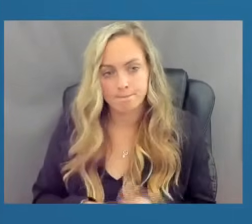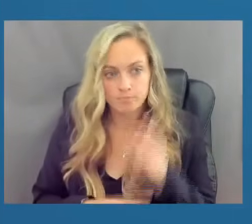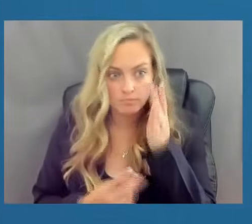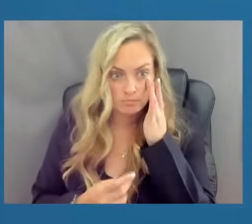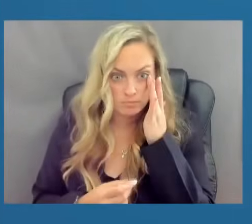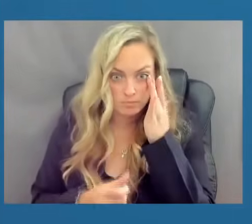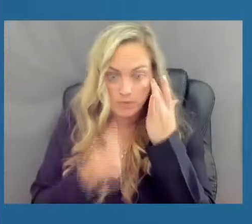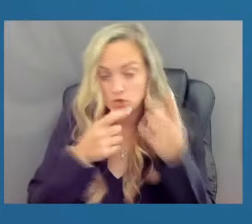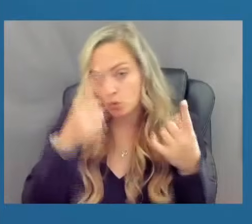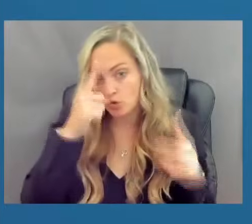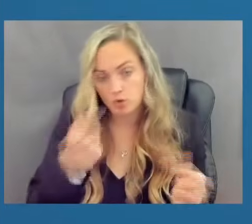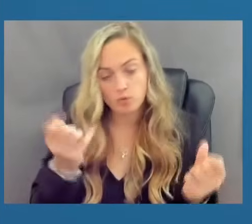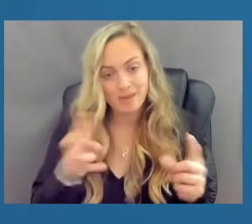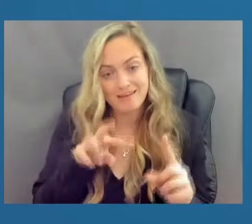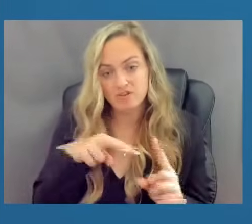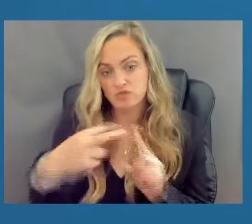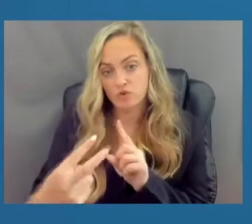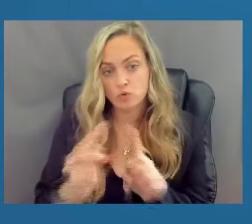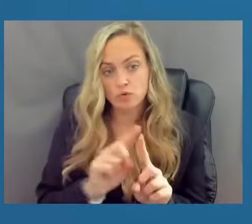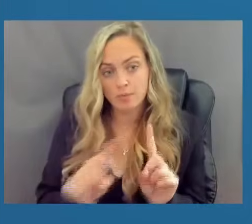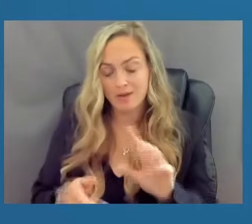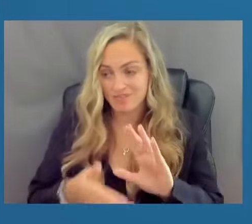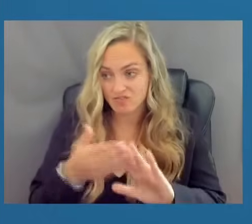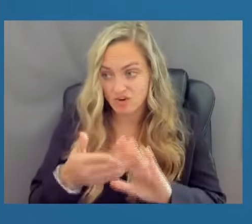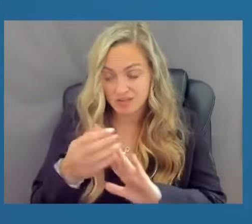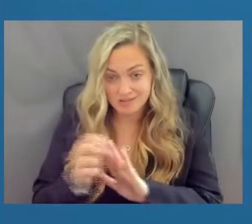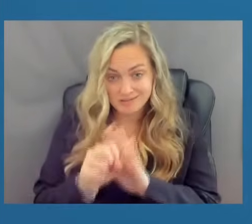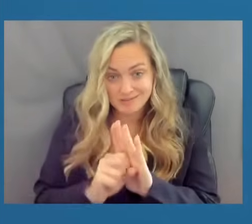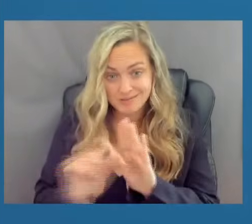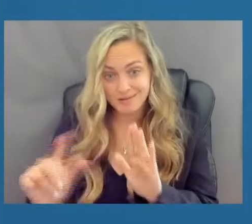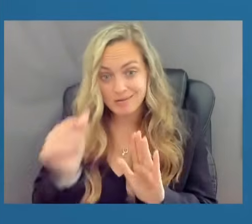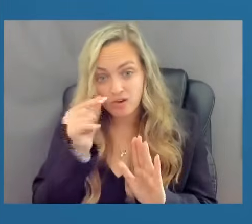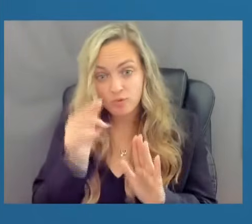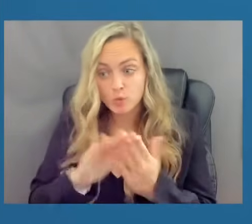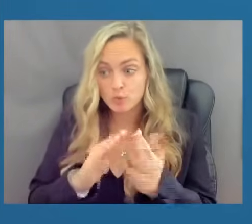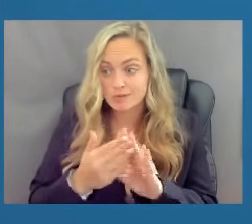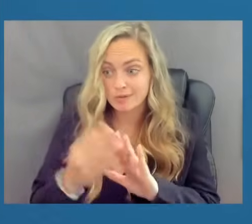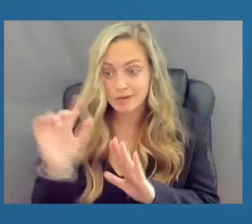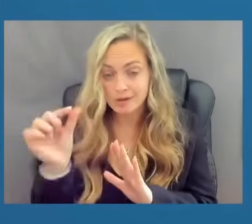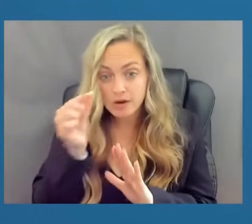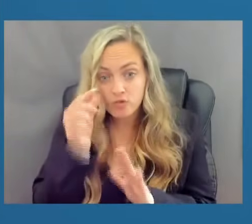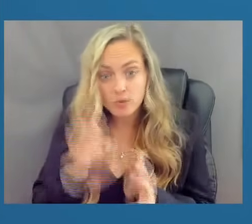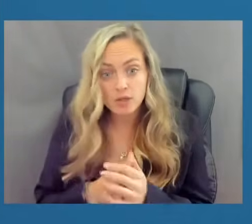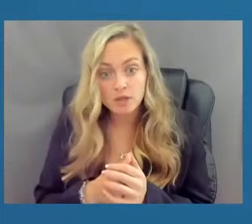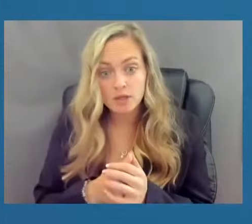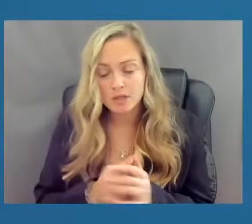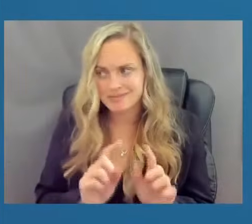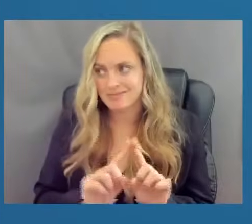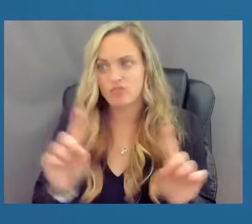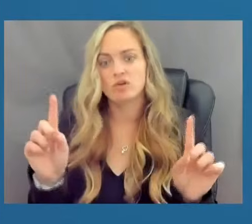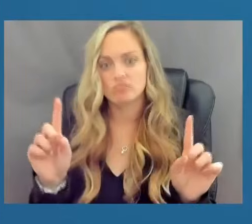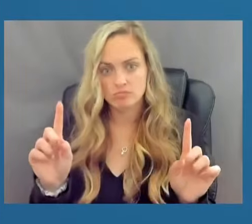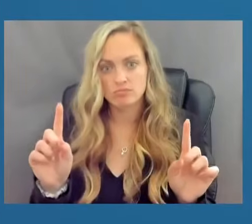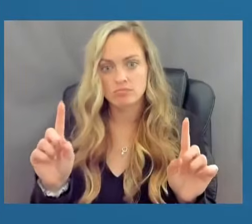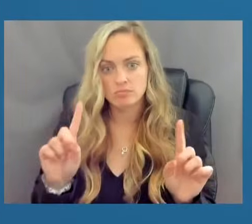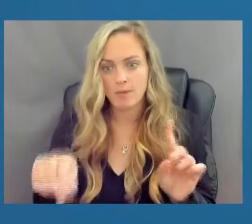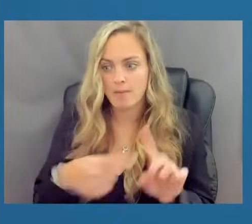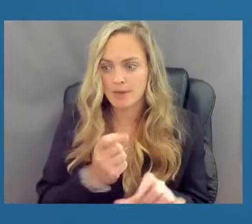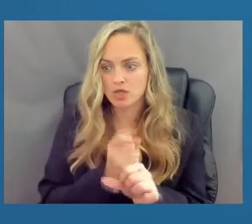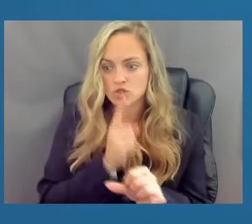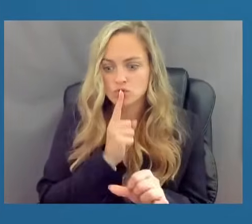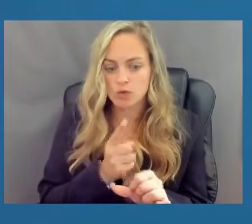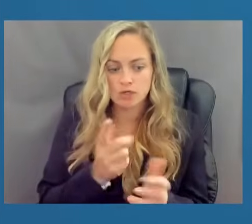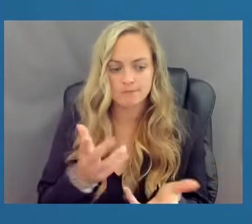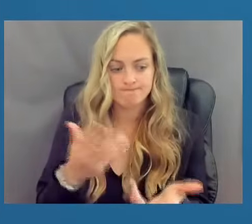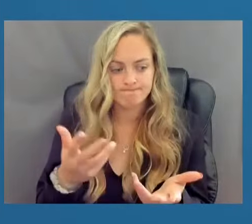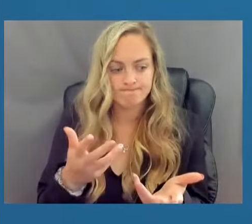with many of his views, but running a state government or a city government is very different. It's about making sure that